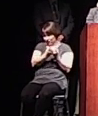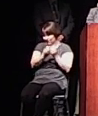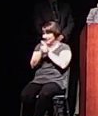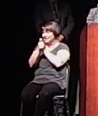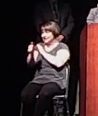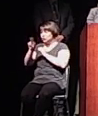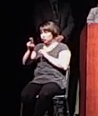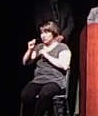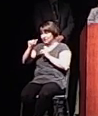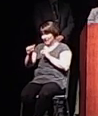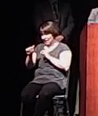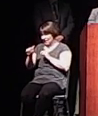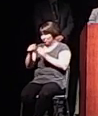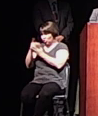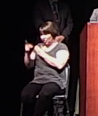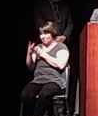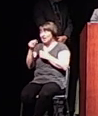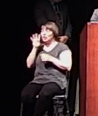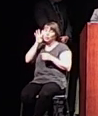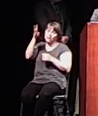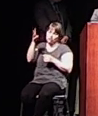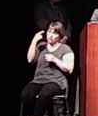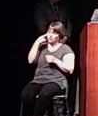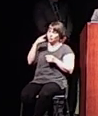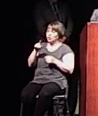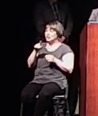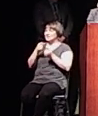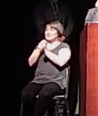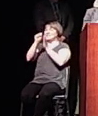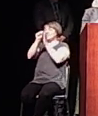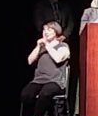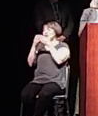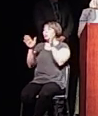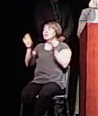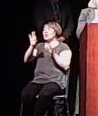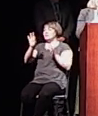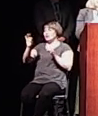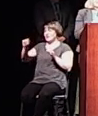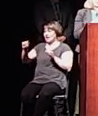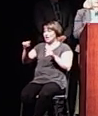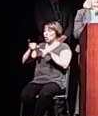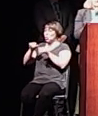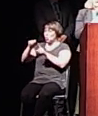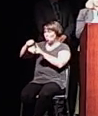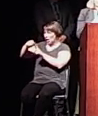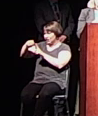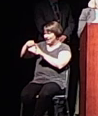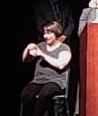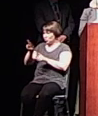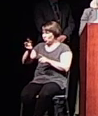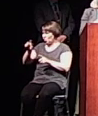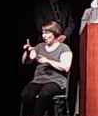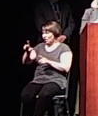the creation and ongoing organization of the statewide FFA welding competition. They created the